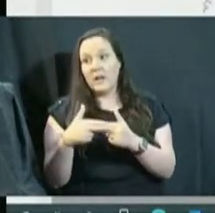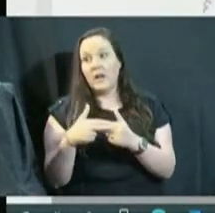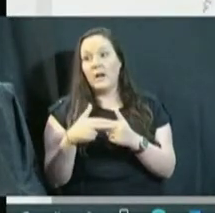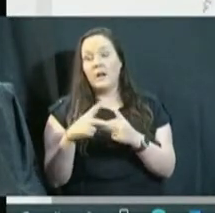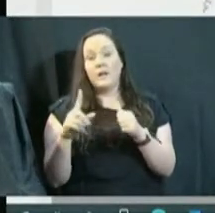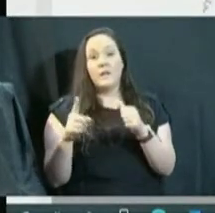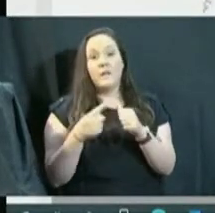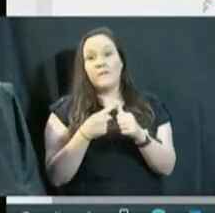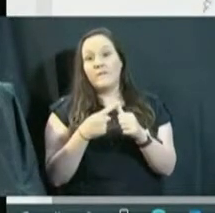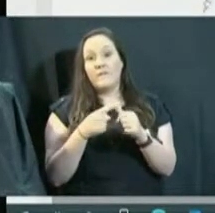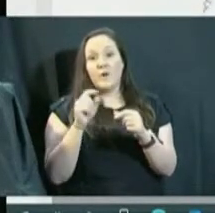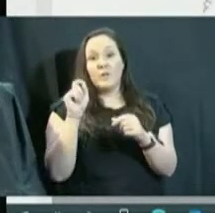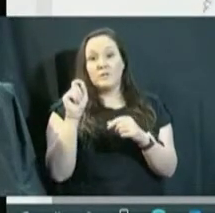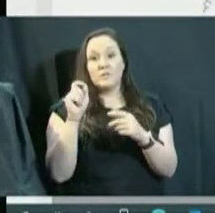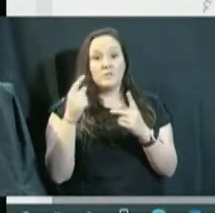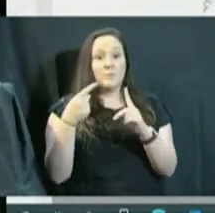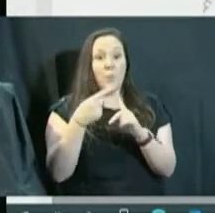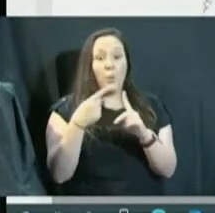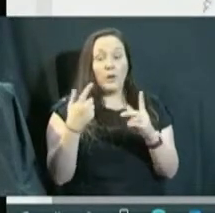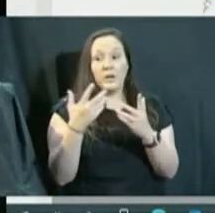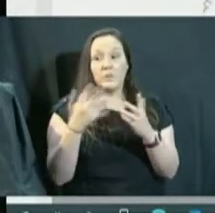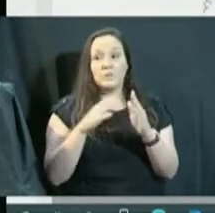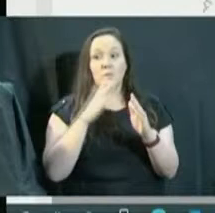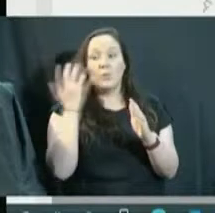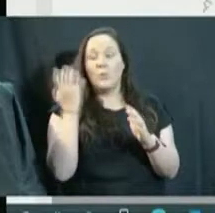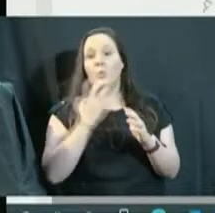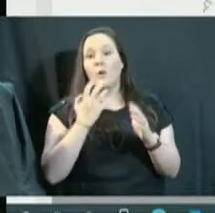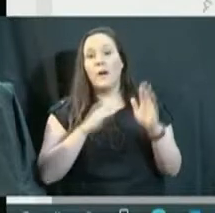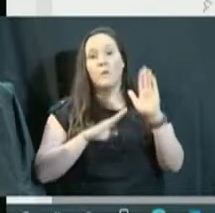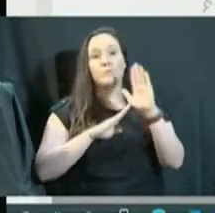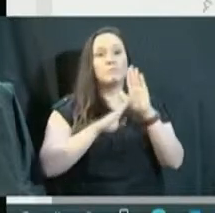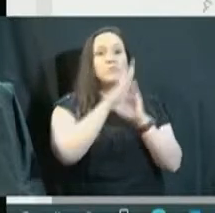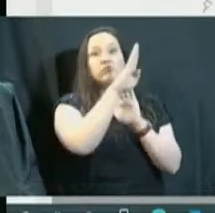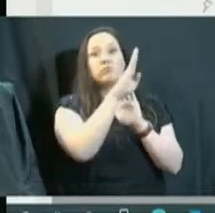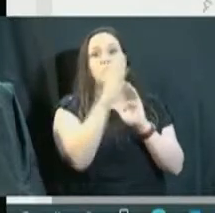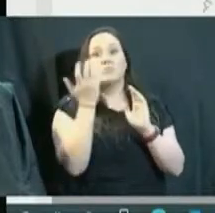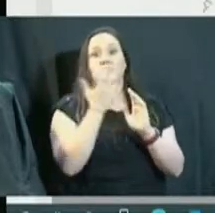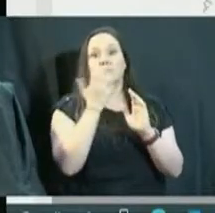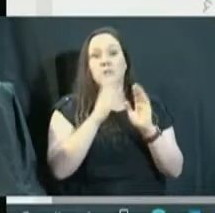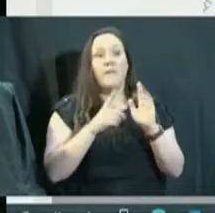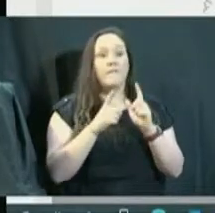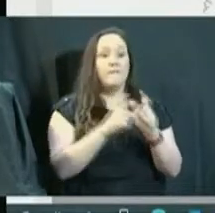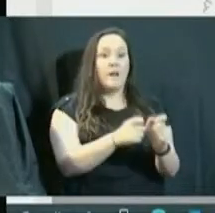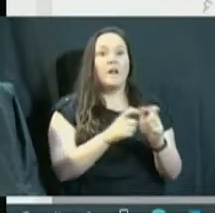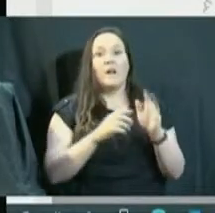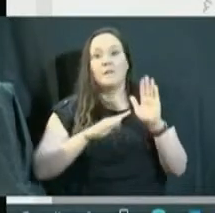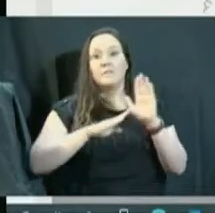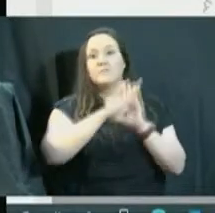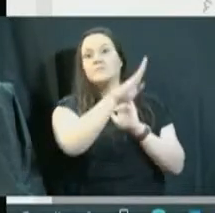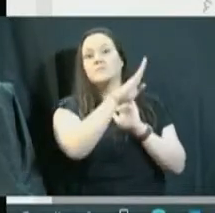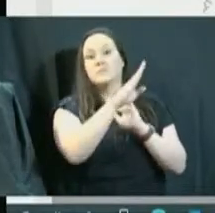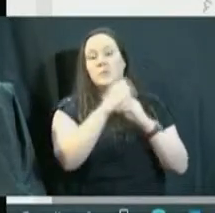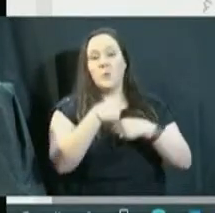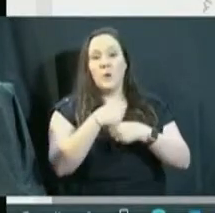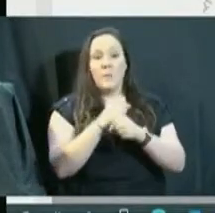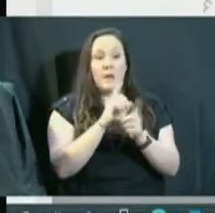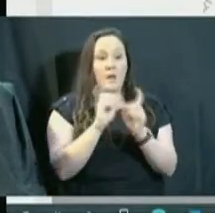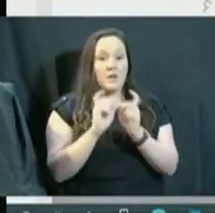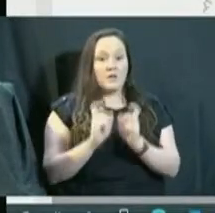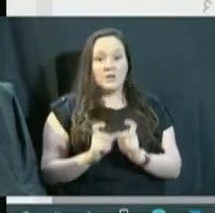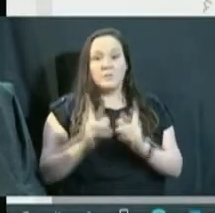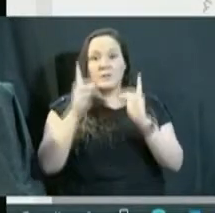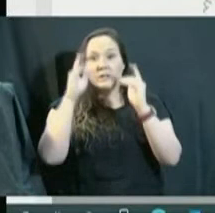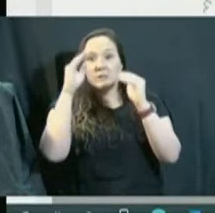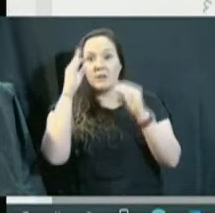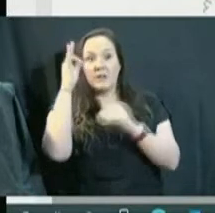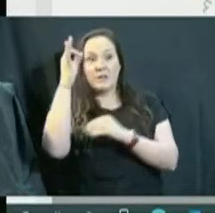point is just how steep and rapid this rise has been. And so making adjustments and anticipating the